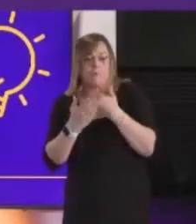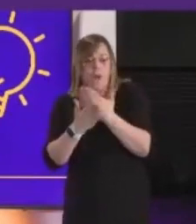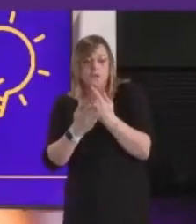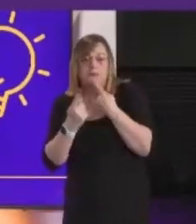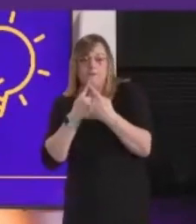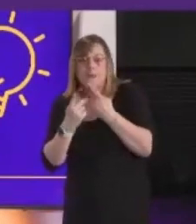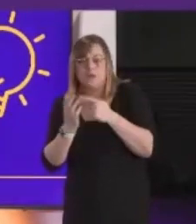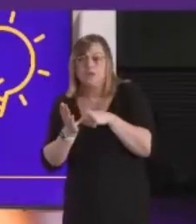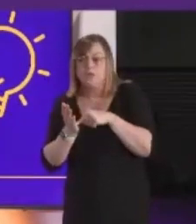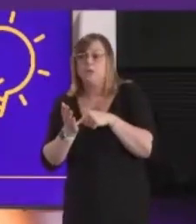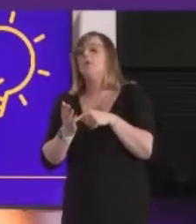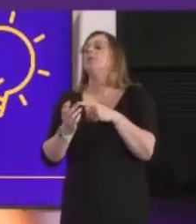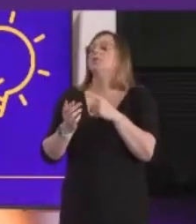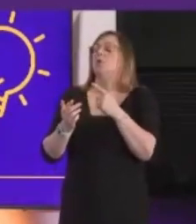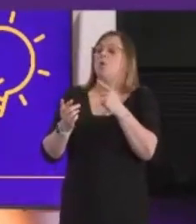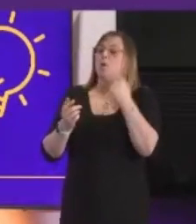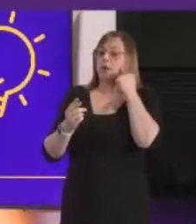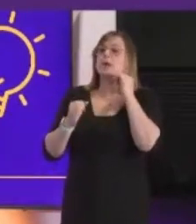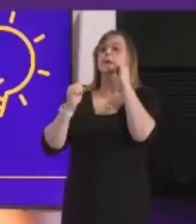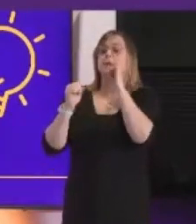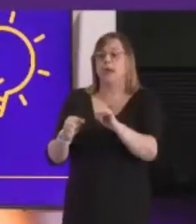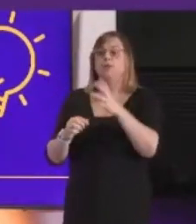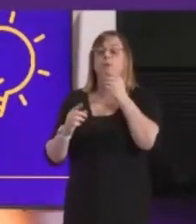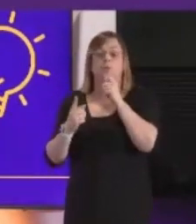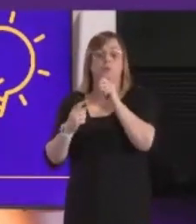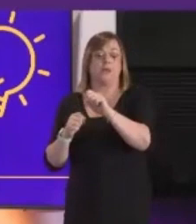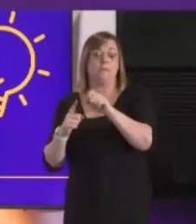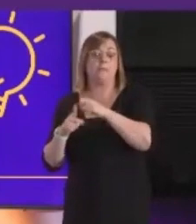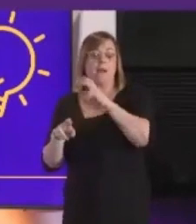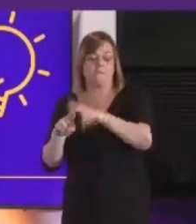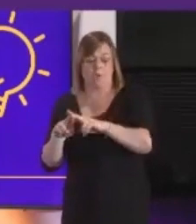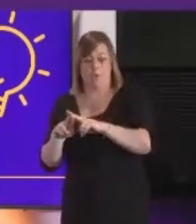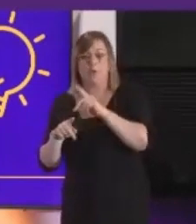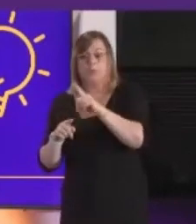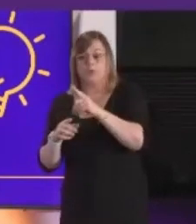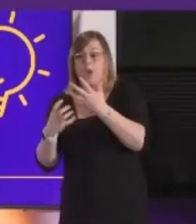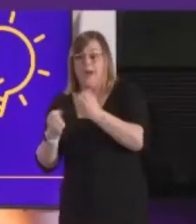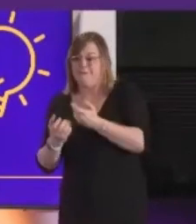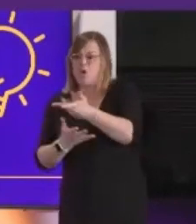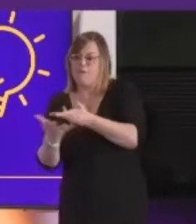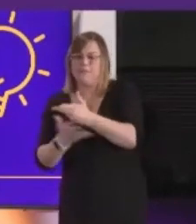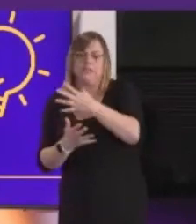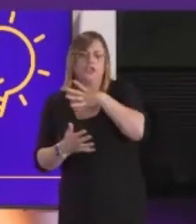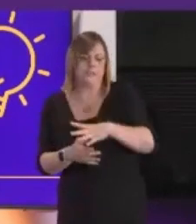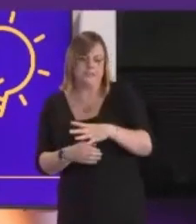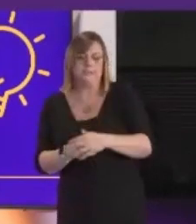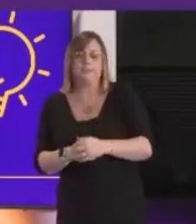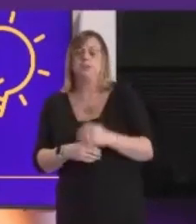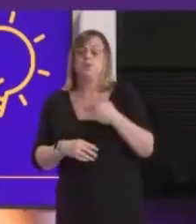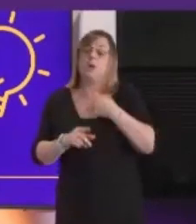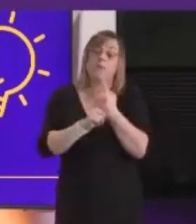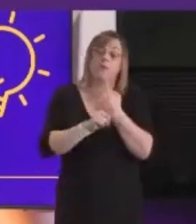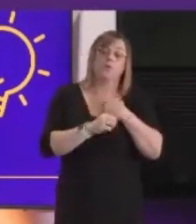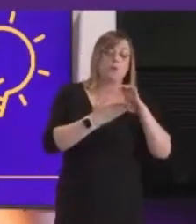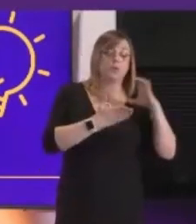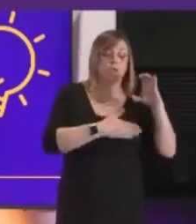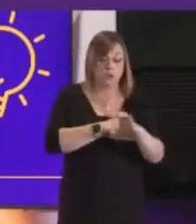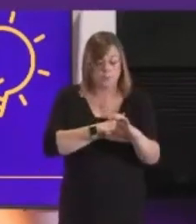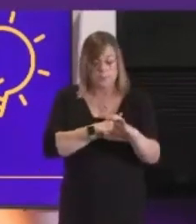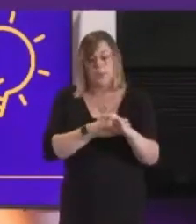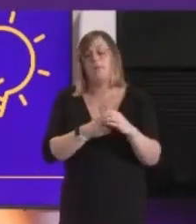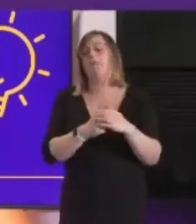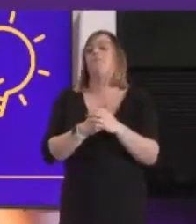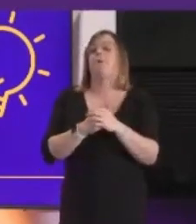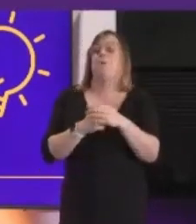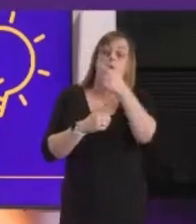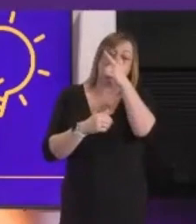So we were like, could we use this platform? Let's have some conversations. And I spoke to our sponsor. We're lucky to have an ExCo